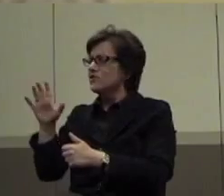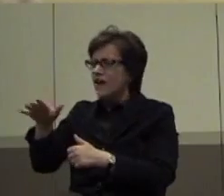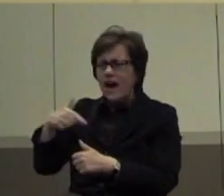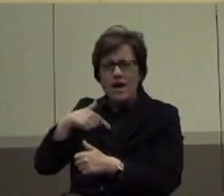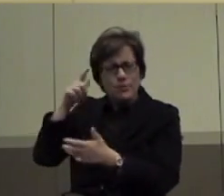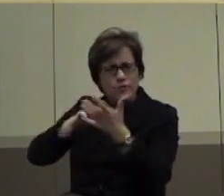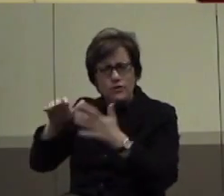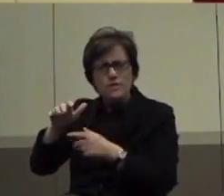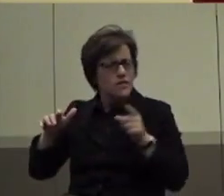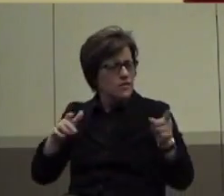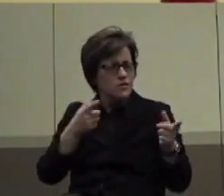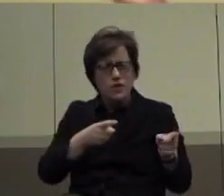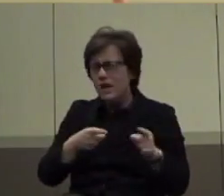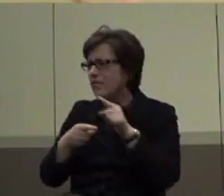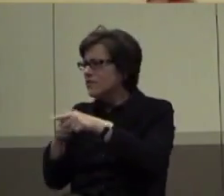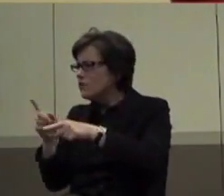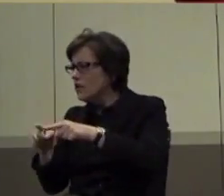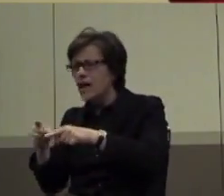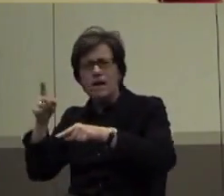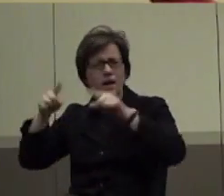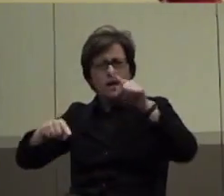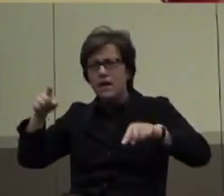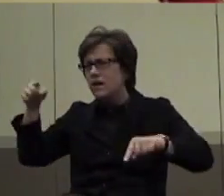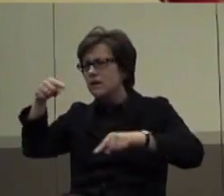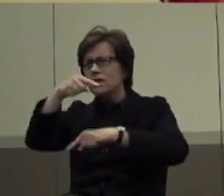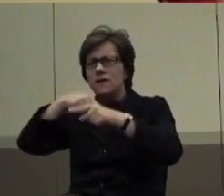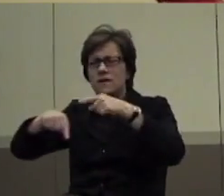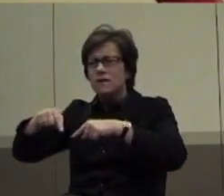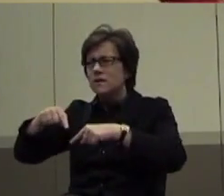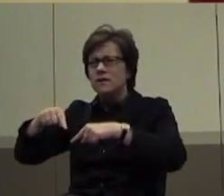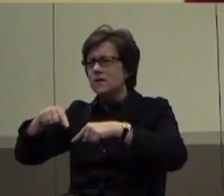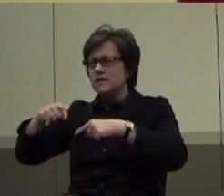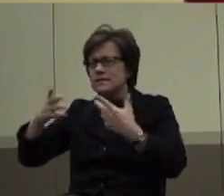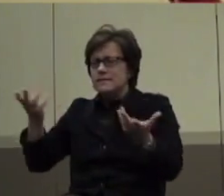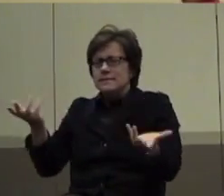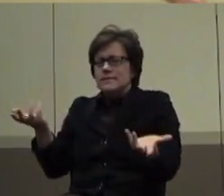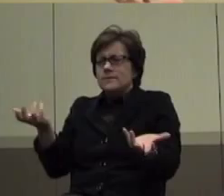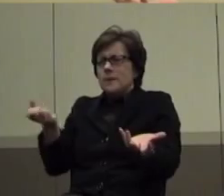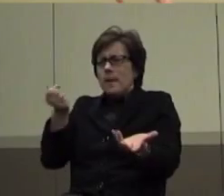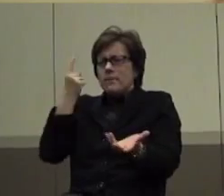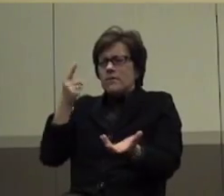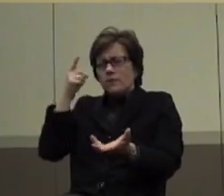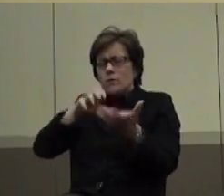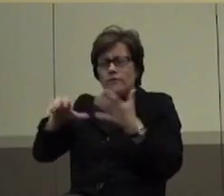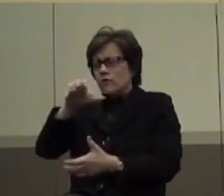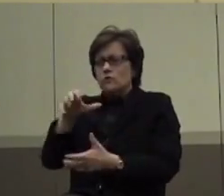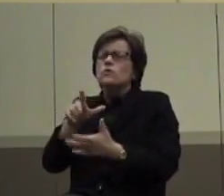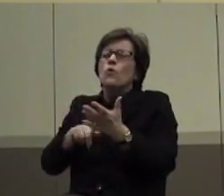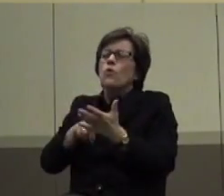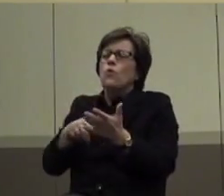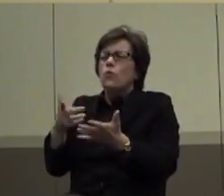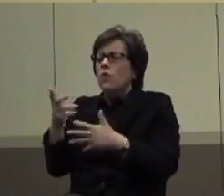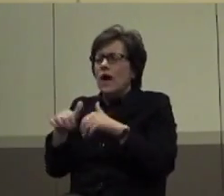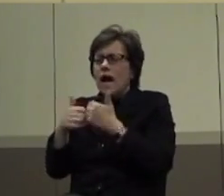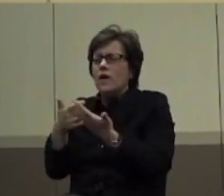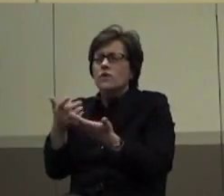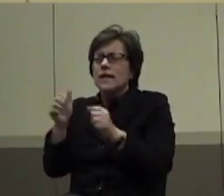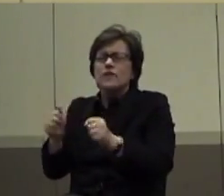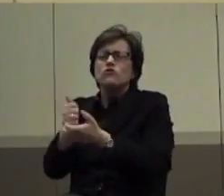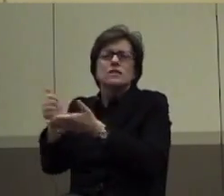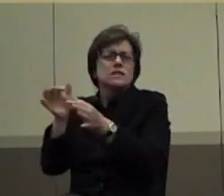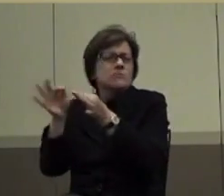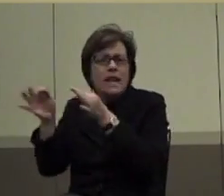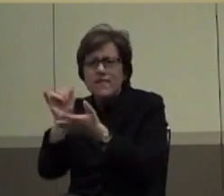This is going on and this is going on. And can you make sense out of that? How do you see that? What helps you explain